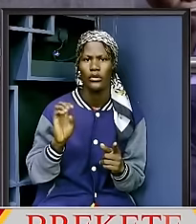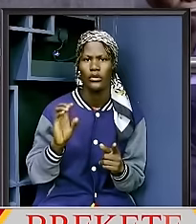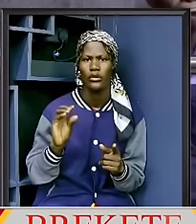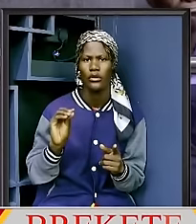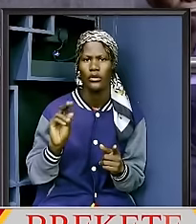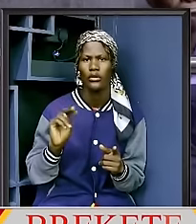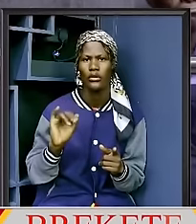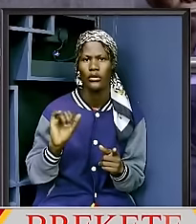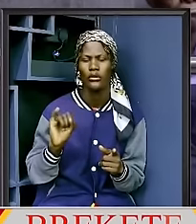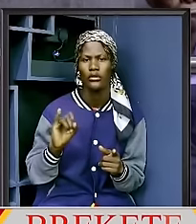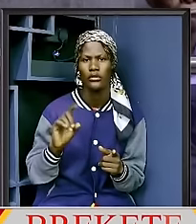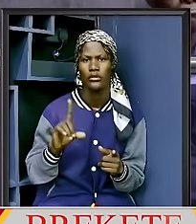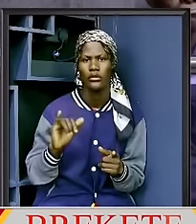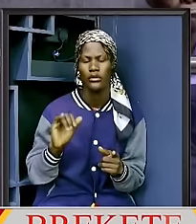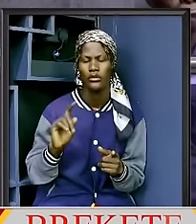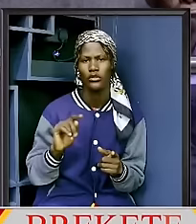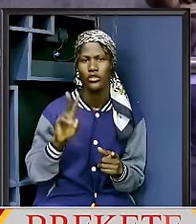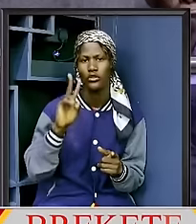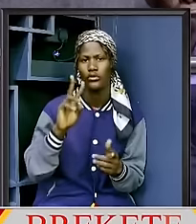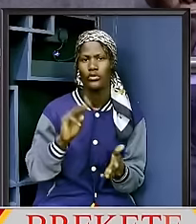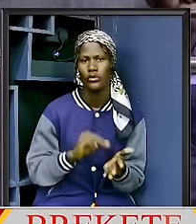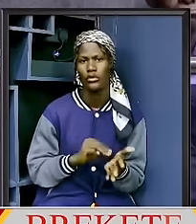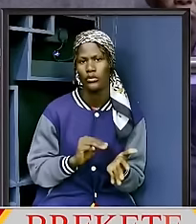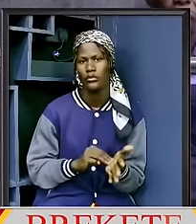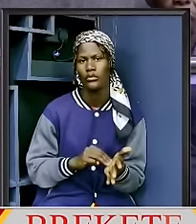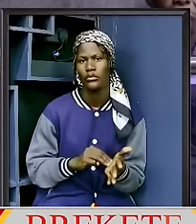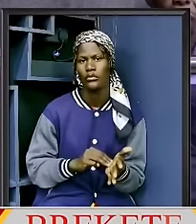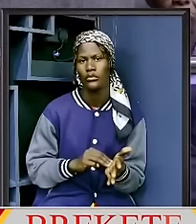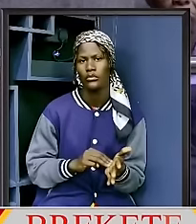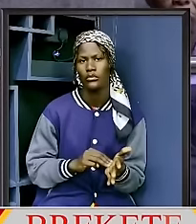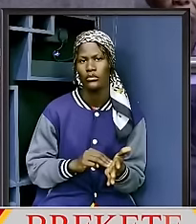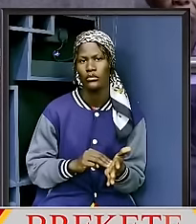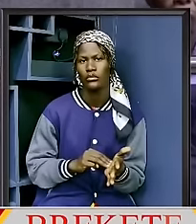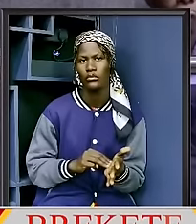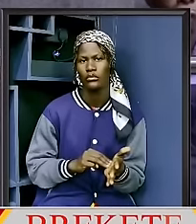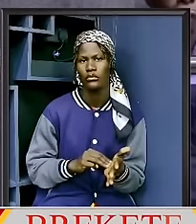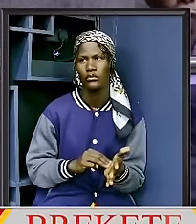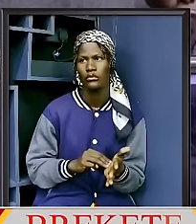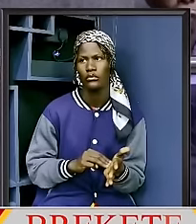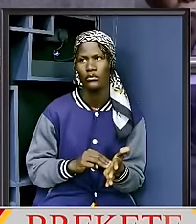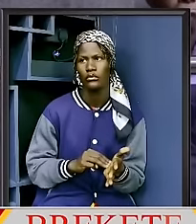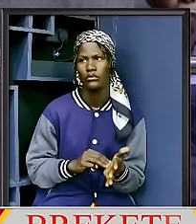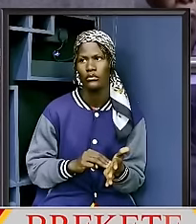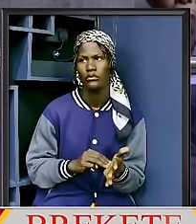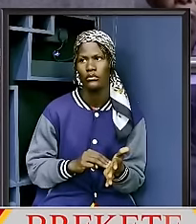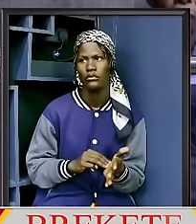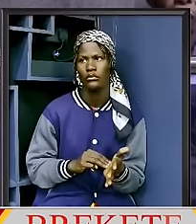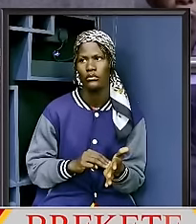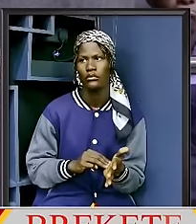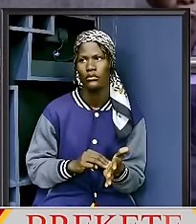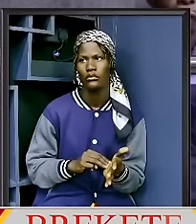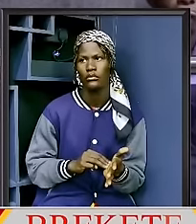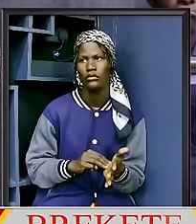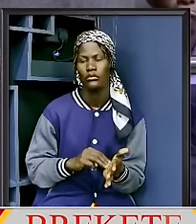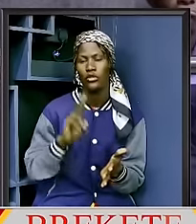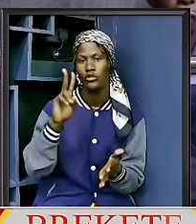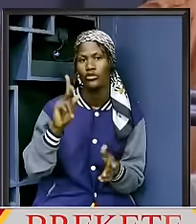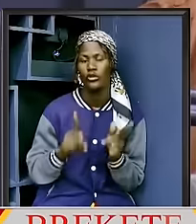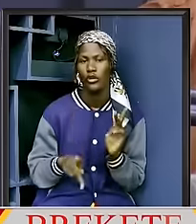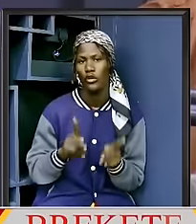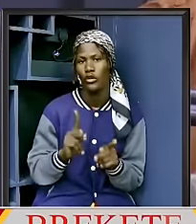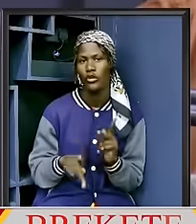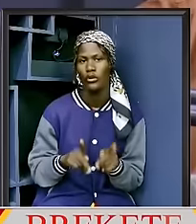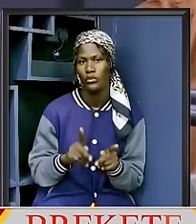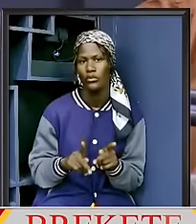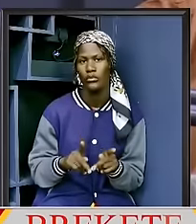2,087,000. That is different. Even the one that died, everything. I said, okay. Will somebody die amongst your customers? Yes. And one of them, two people died,